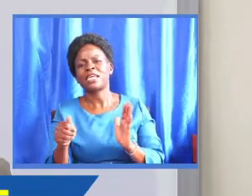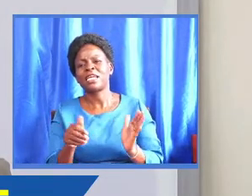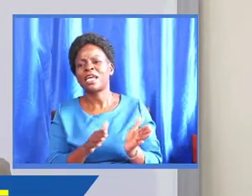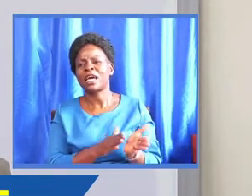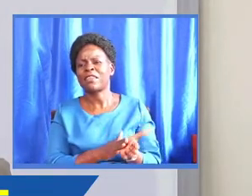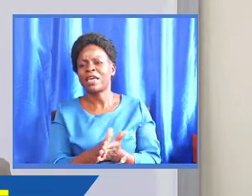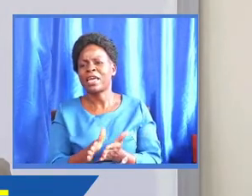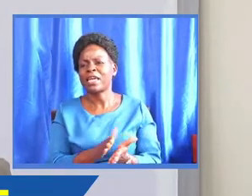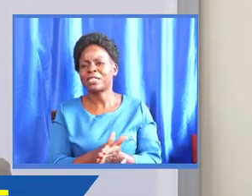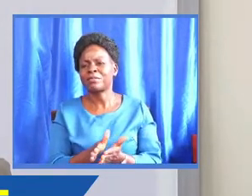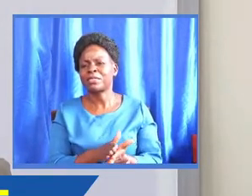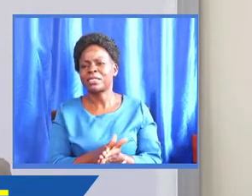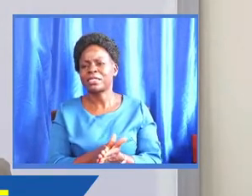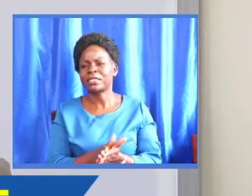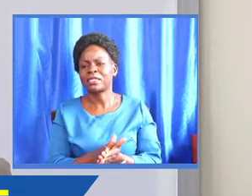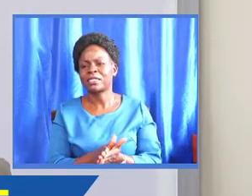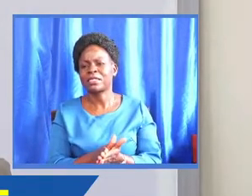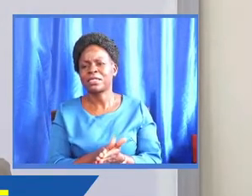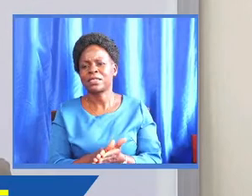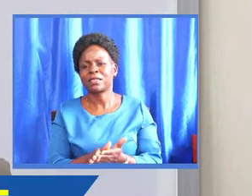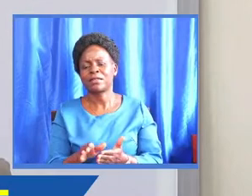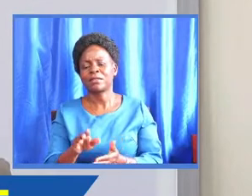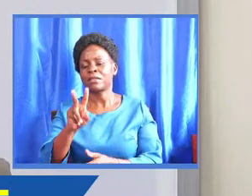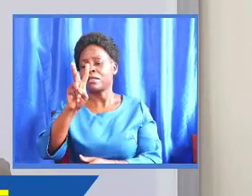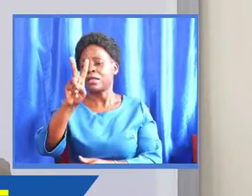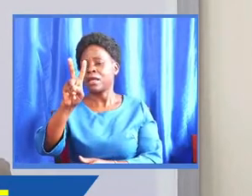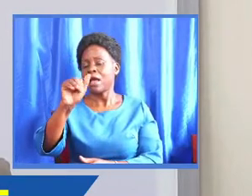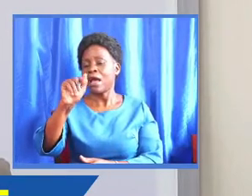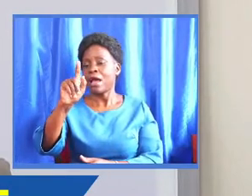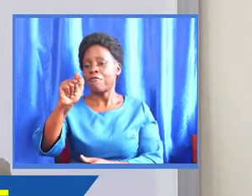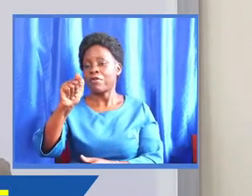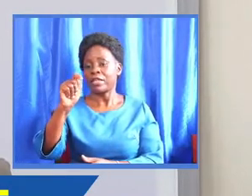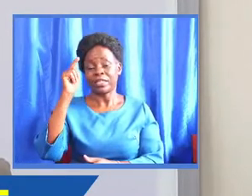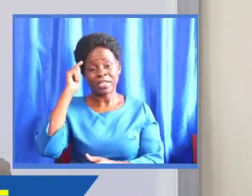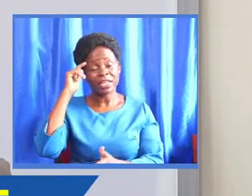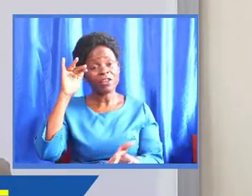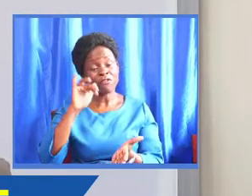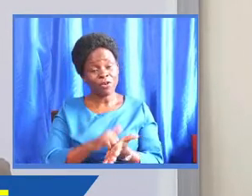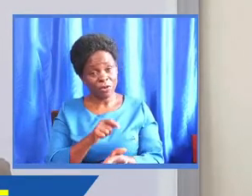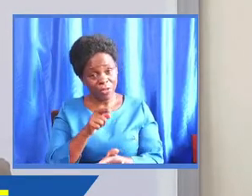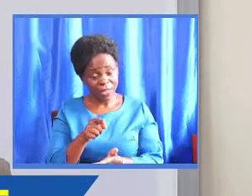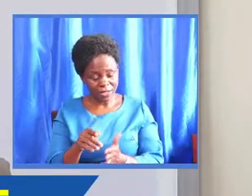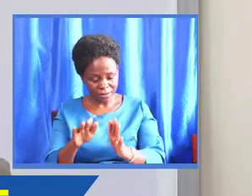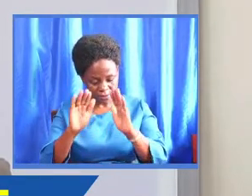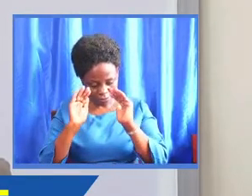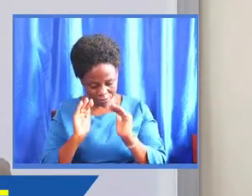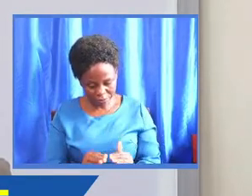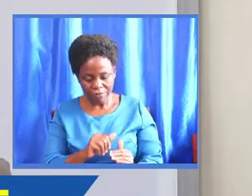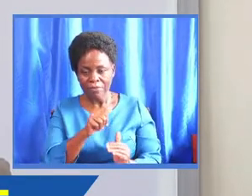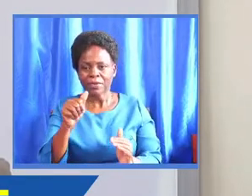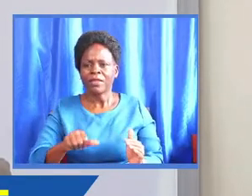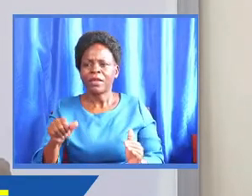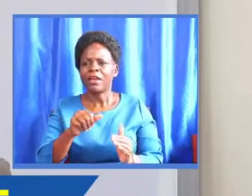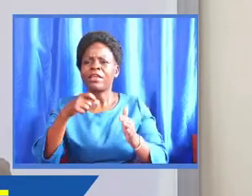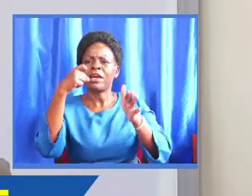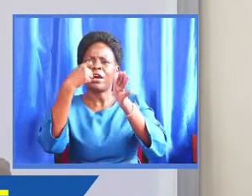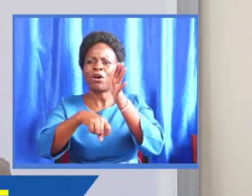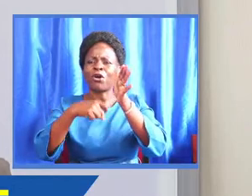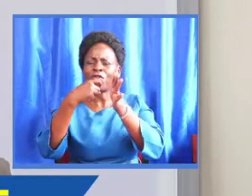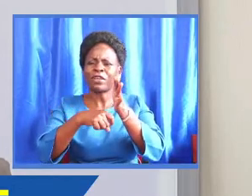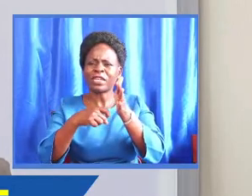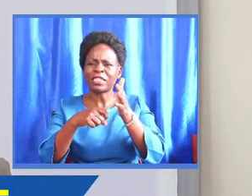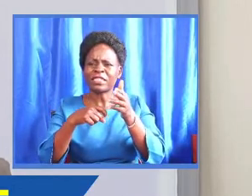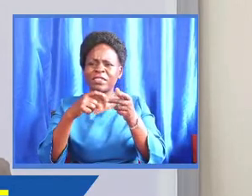you have actually incurred input tax or VAT for that matter. The other area of taxation, apart